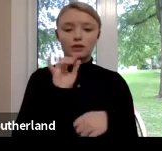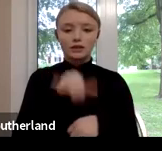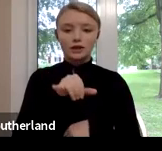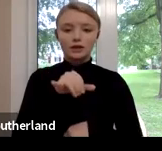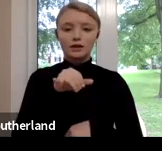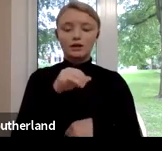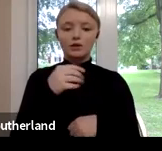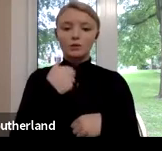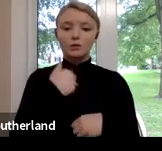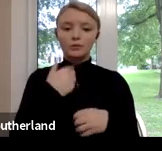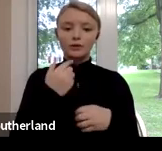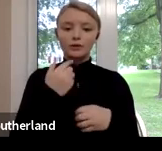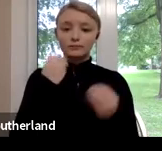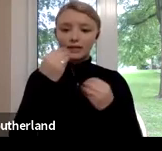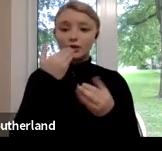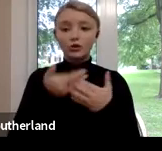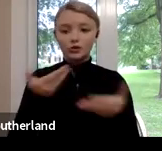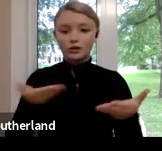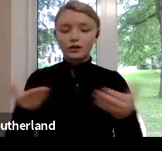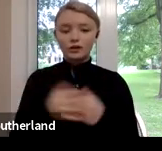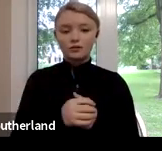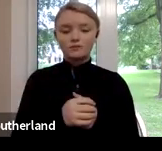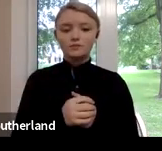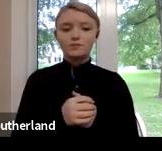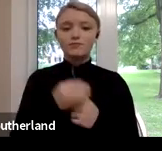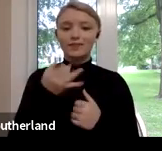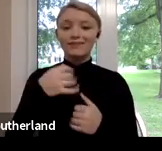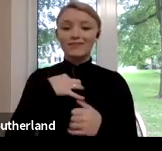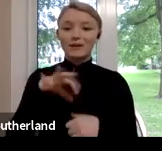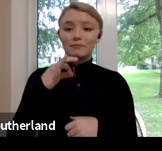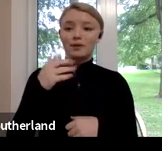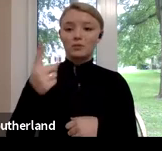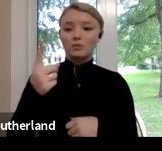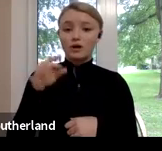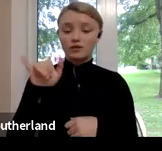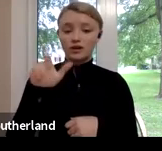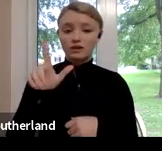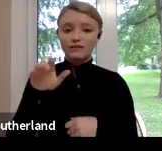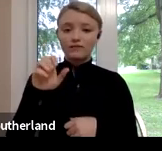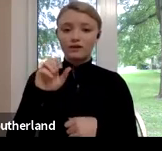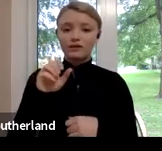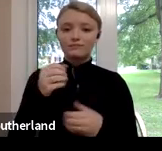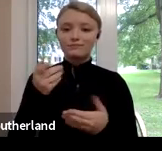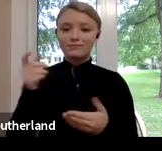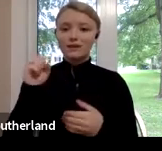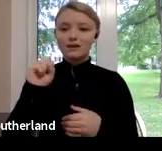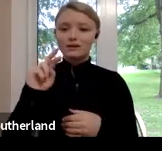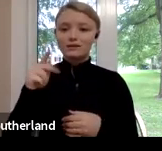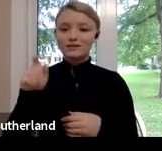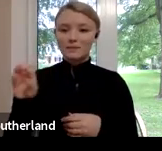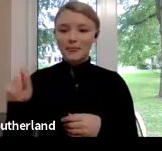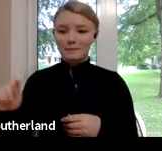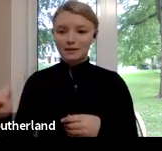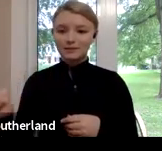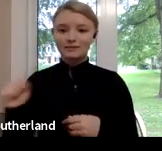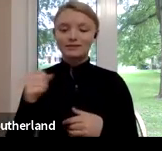we are putting in good things. So if I had to pick one of Young Living supplements, I'm thankful I don't have to, but if I had to,